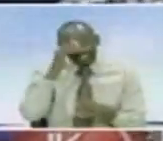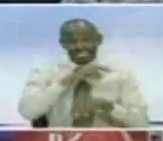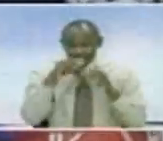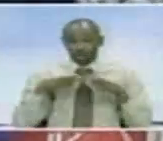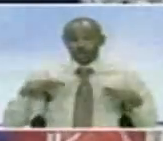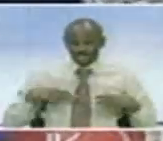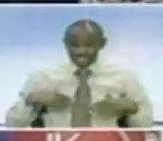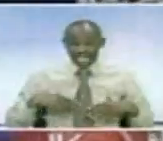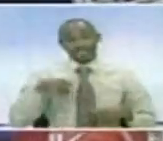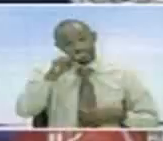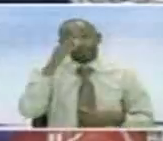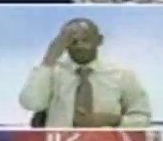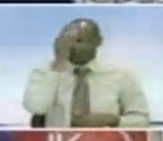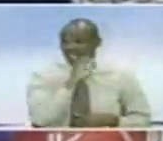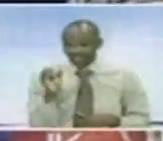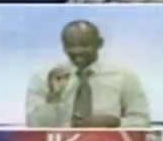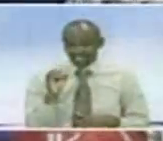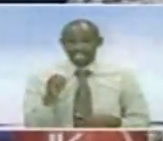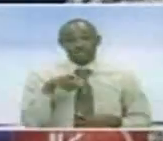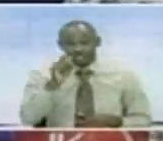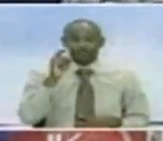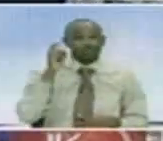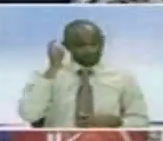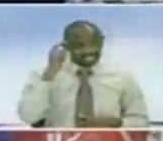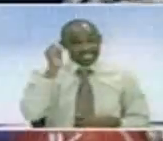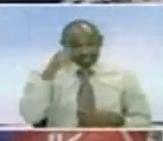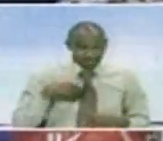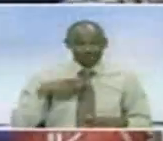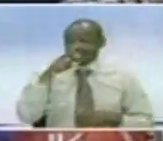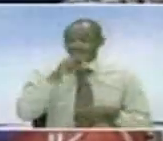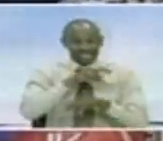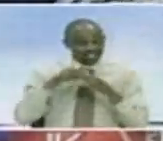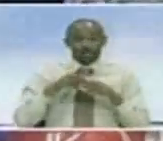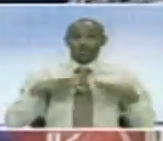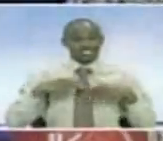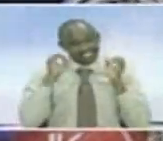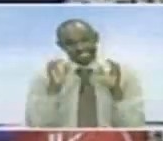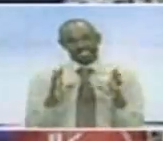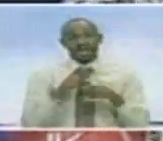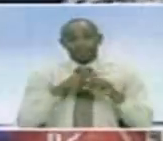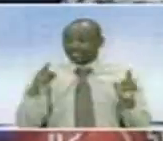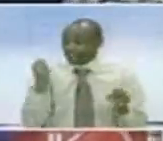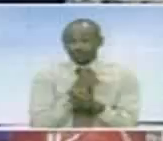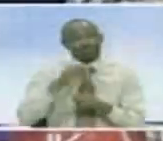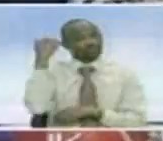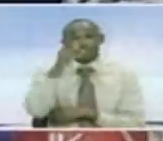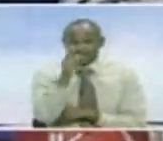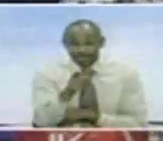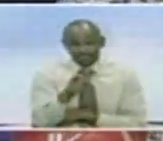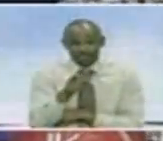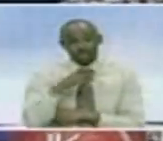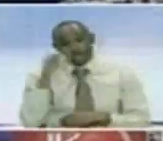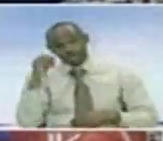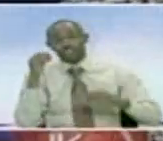holiday, and you know it's not, you can remind Kenyans that it's not a national holiday. Yeah. But you cannot stop them from going